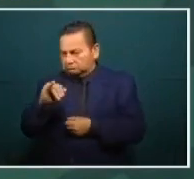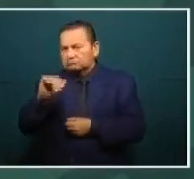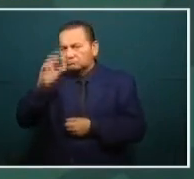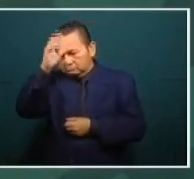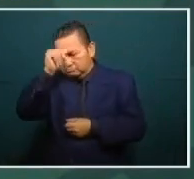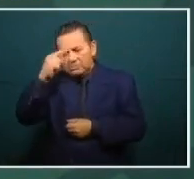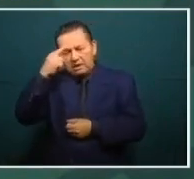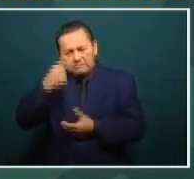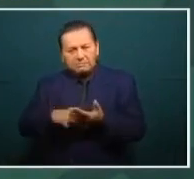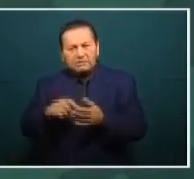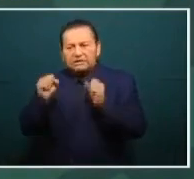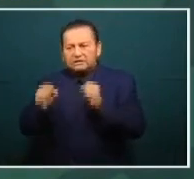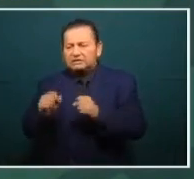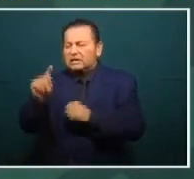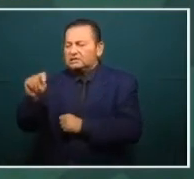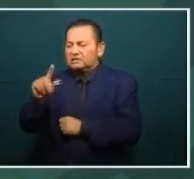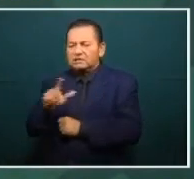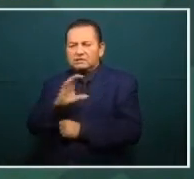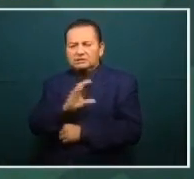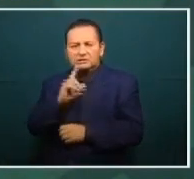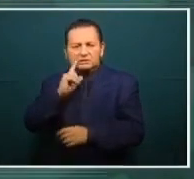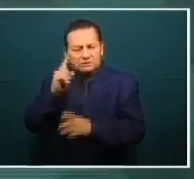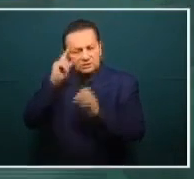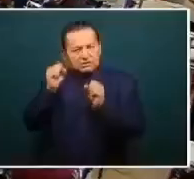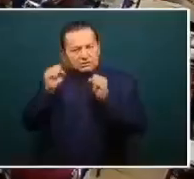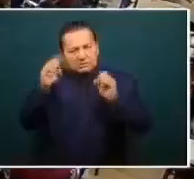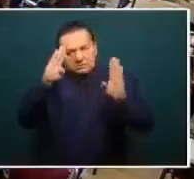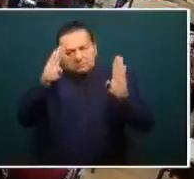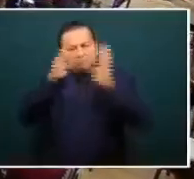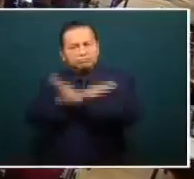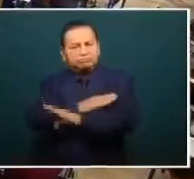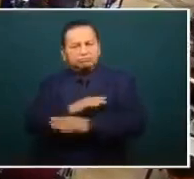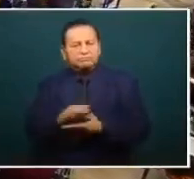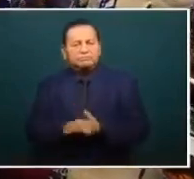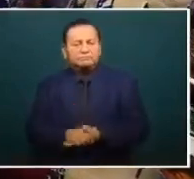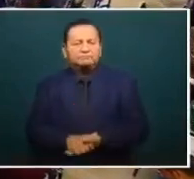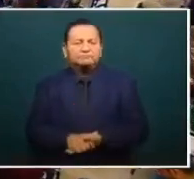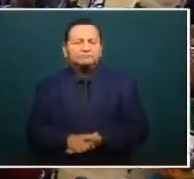they're going to vote in favor of the ratification.